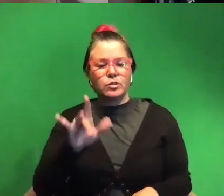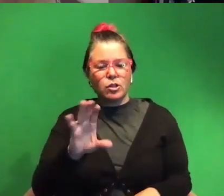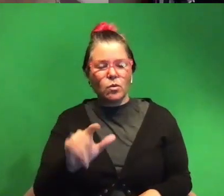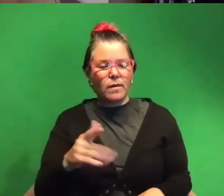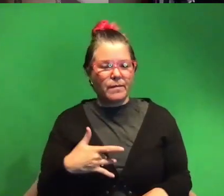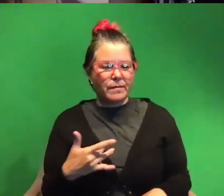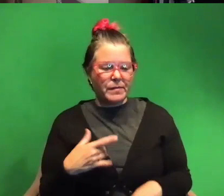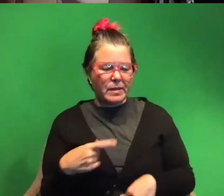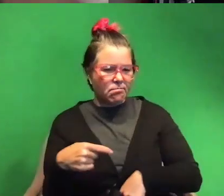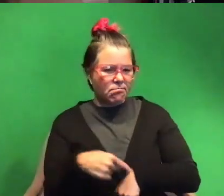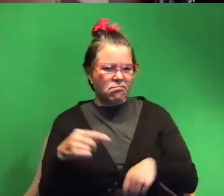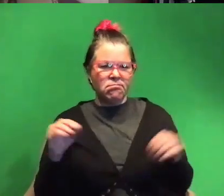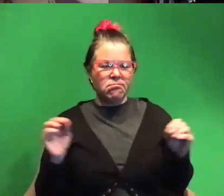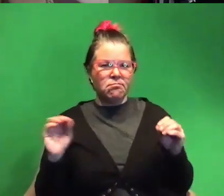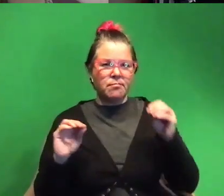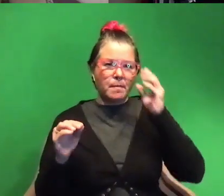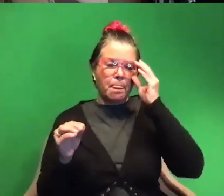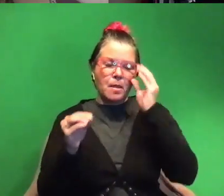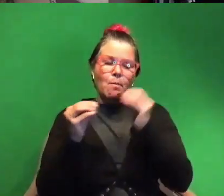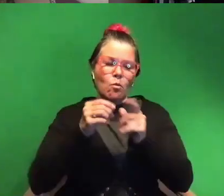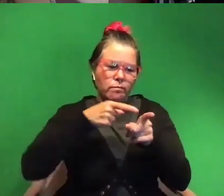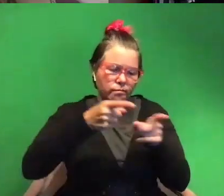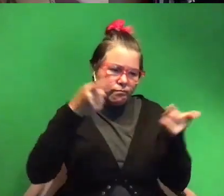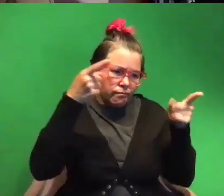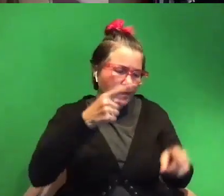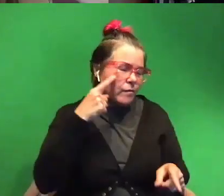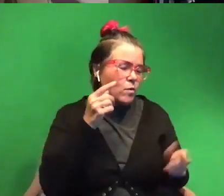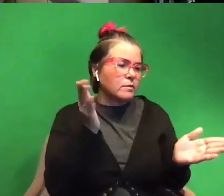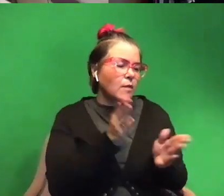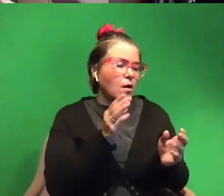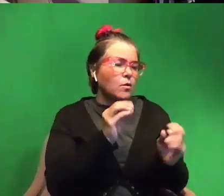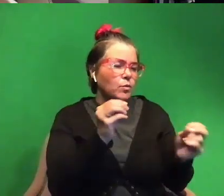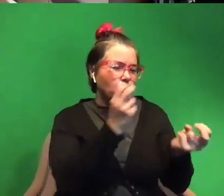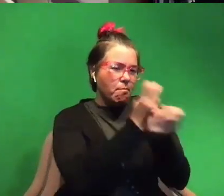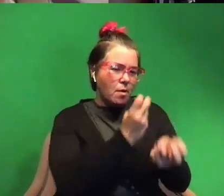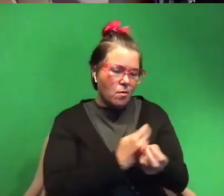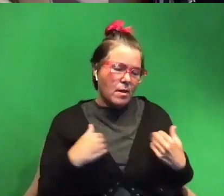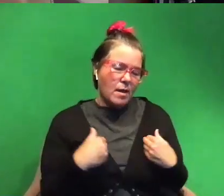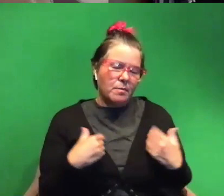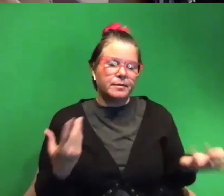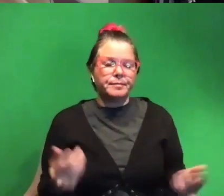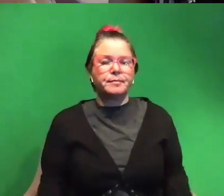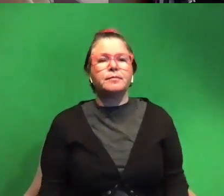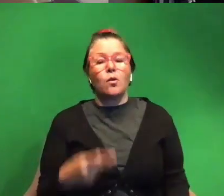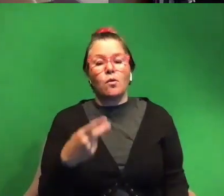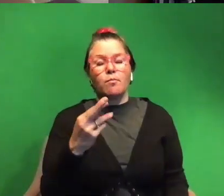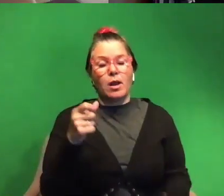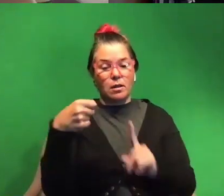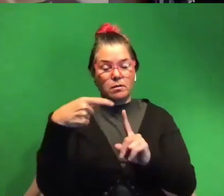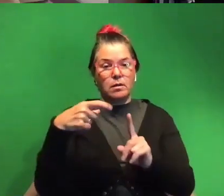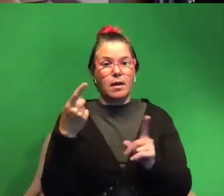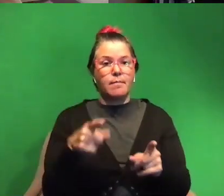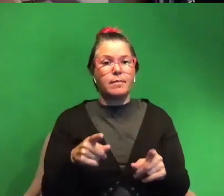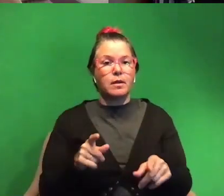feel a sting, because it's more specialized for these small invertebrates. So what happens when a prey stimulus comes by is that the